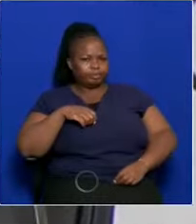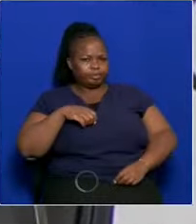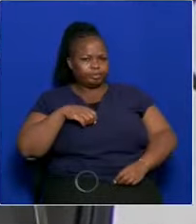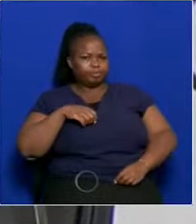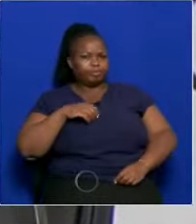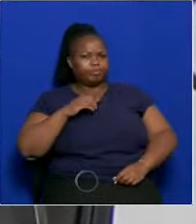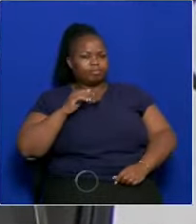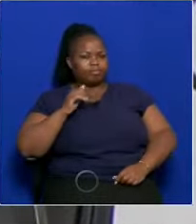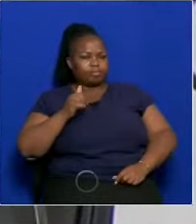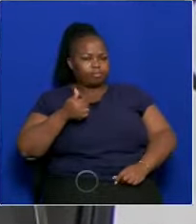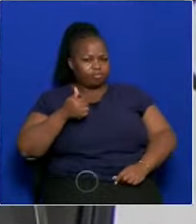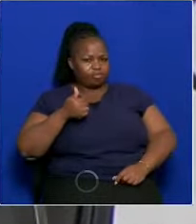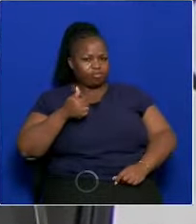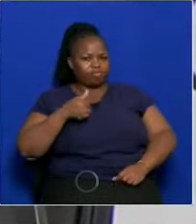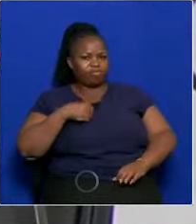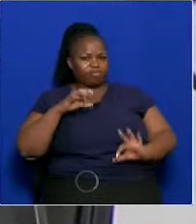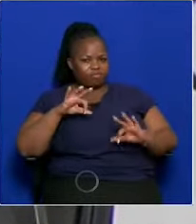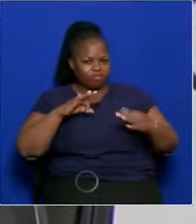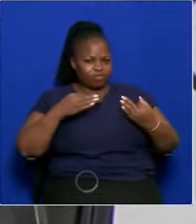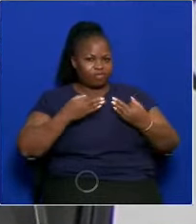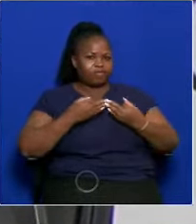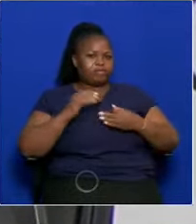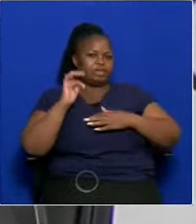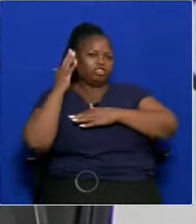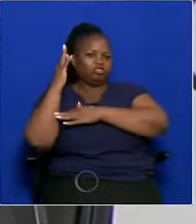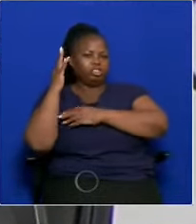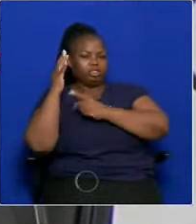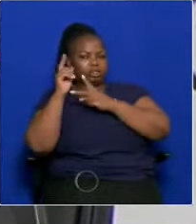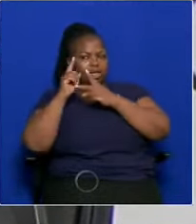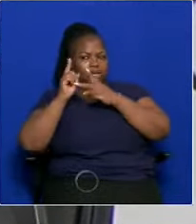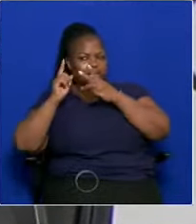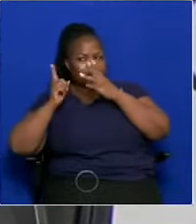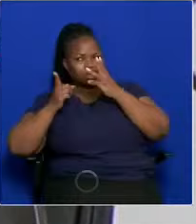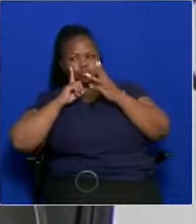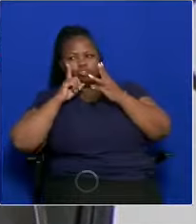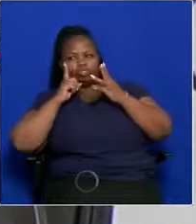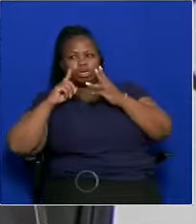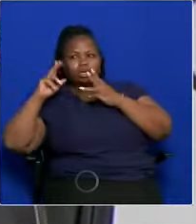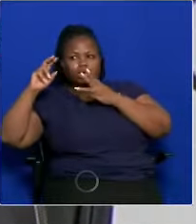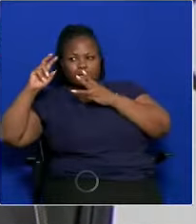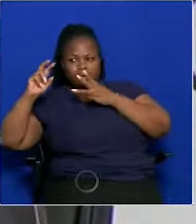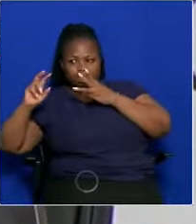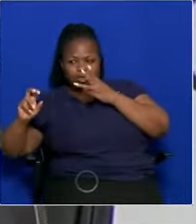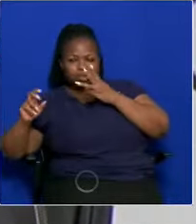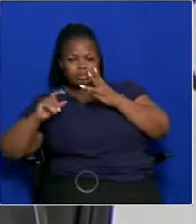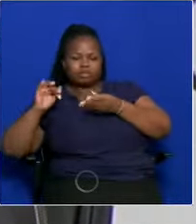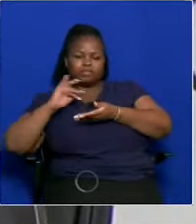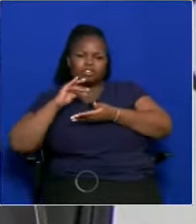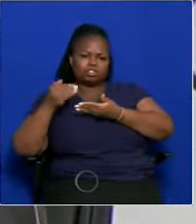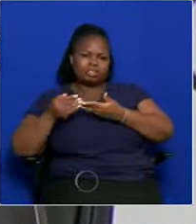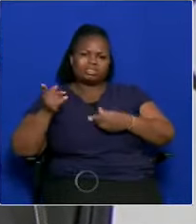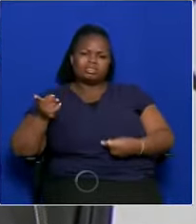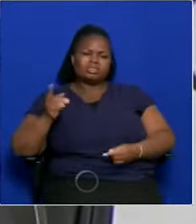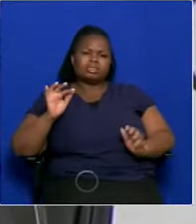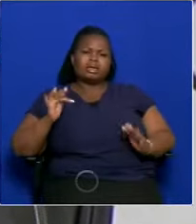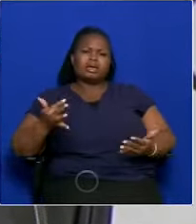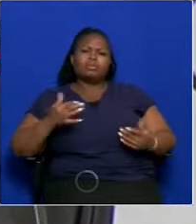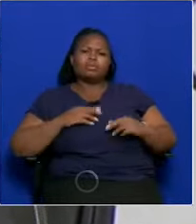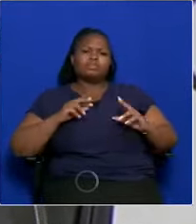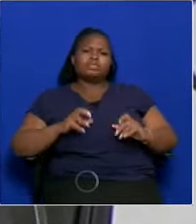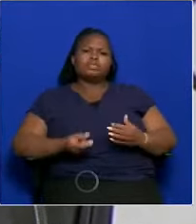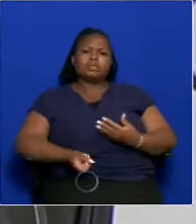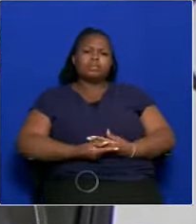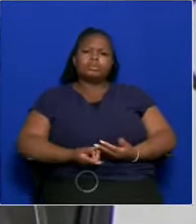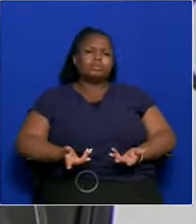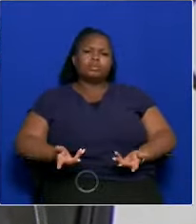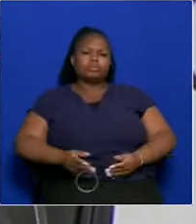the family tree and checks, and you also go to check if I have trust and so forth. That is how the investigation goes. So there's no way you